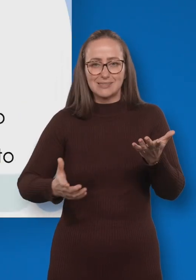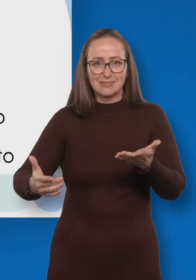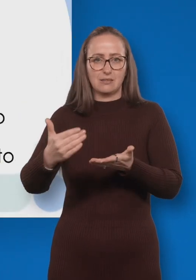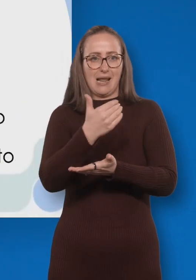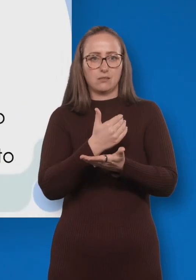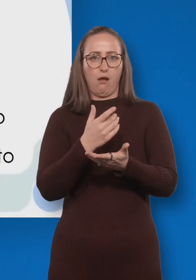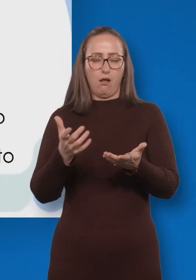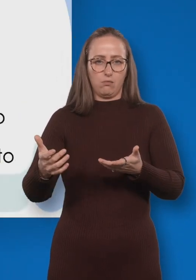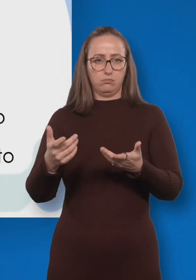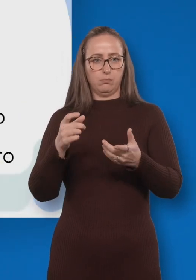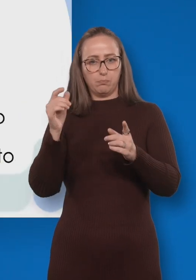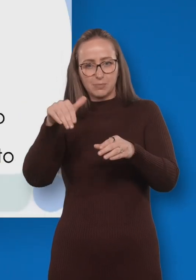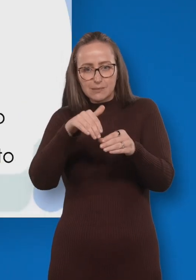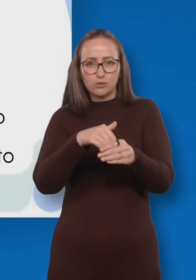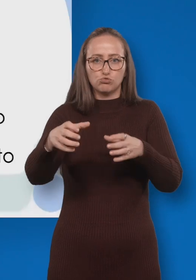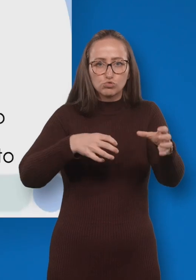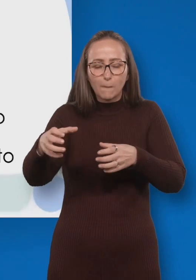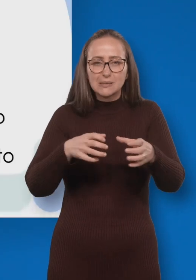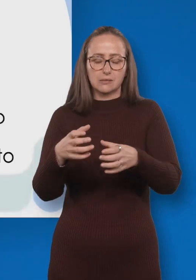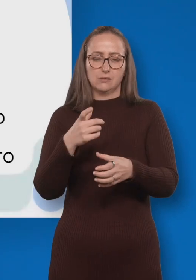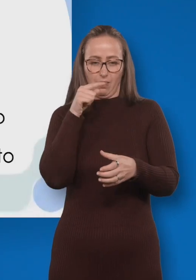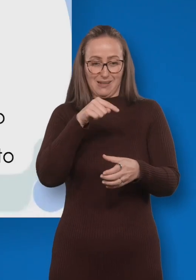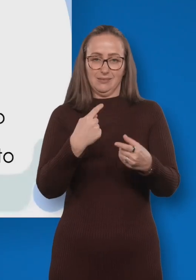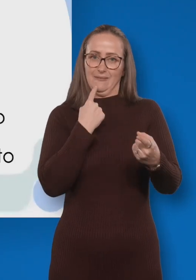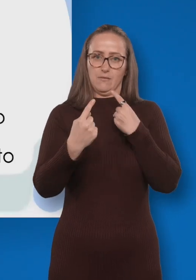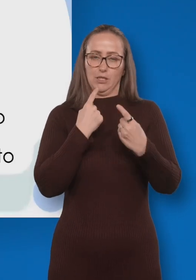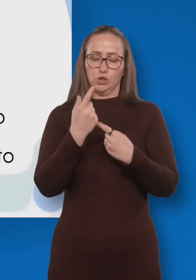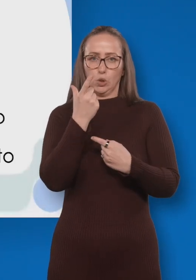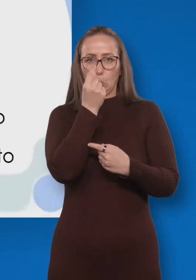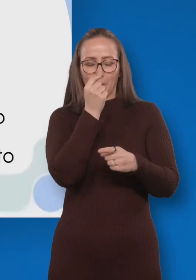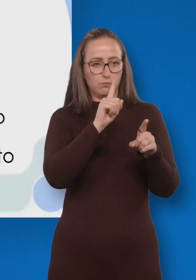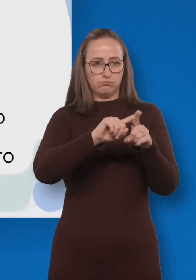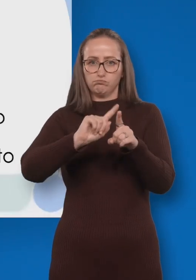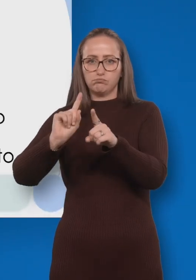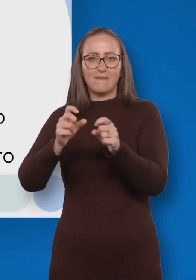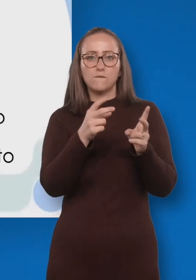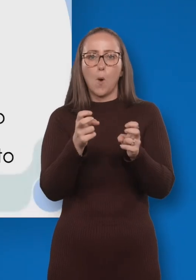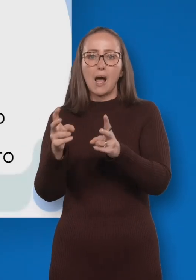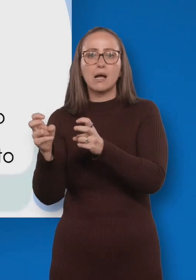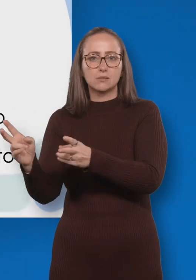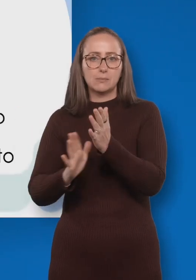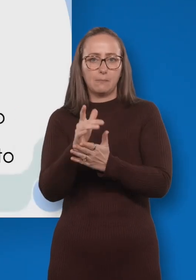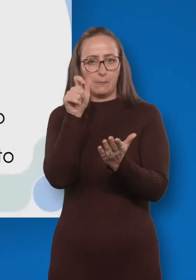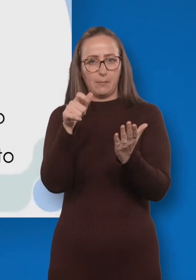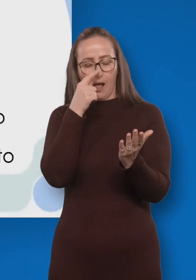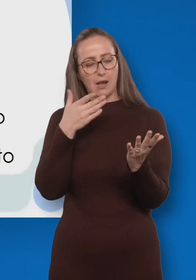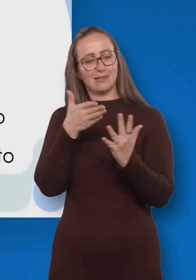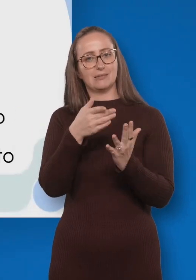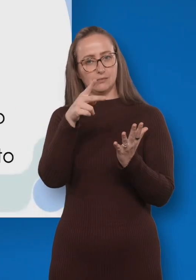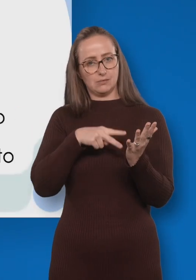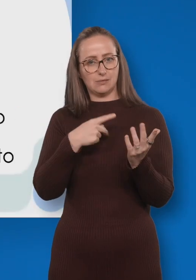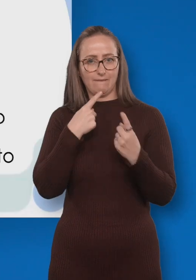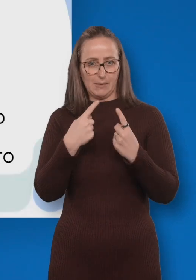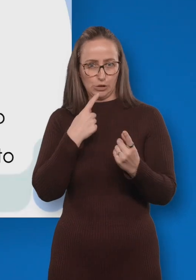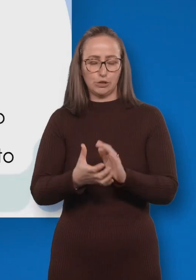collection, recruitment, participant recruitment. You can actually make all this information available in different formats. One of the things that we have